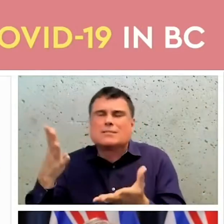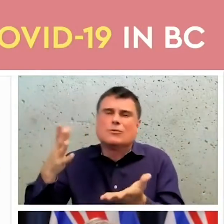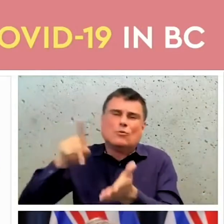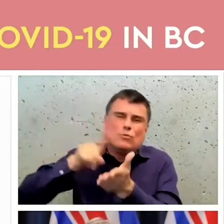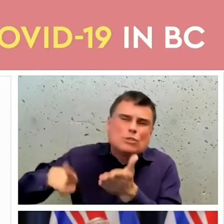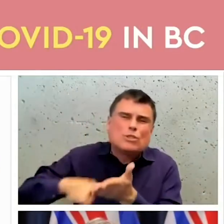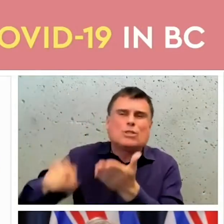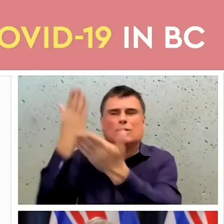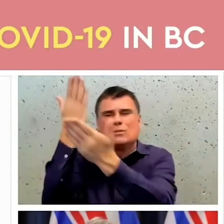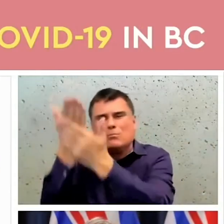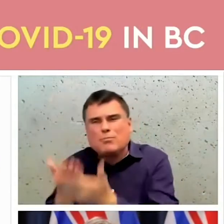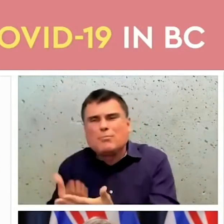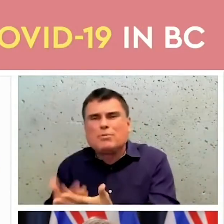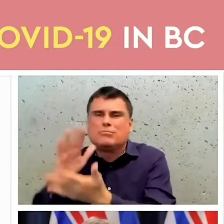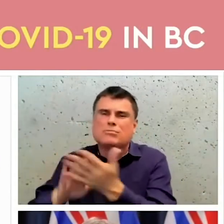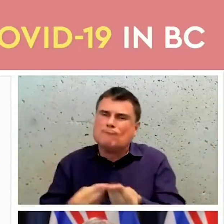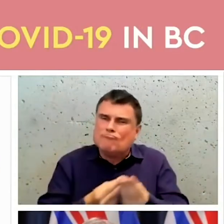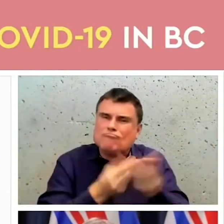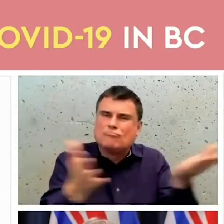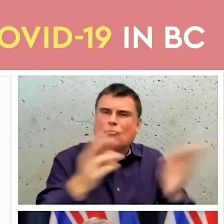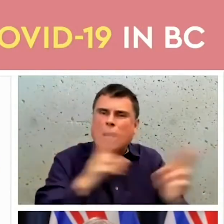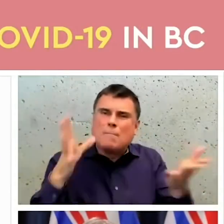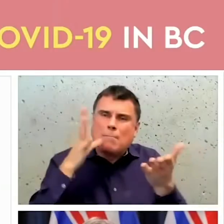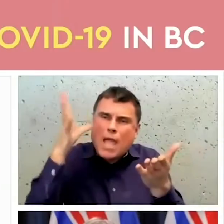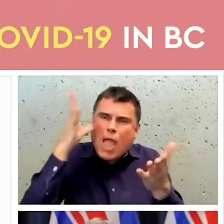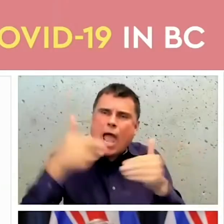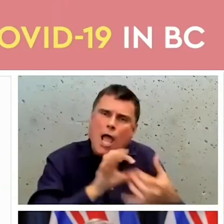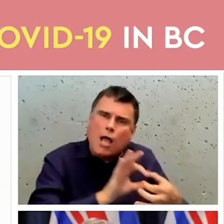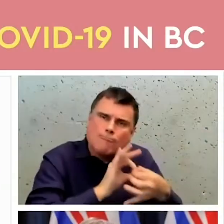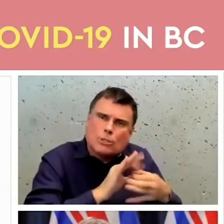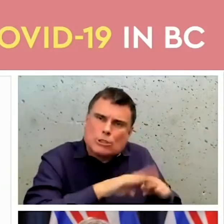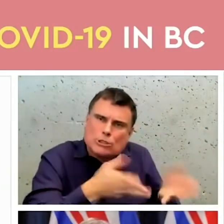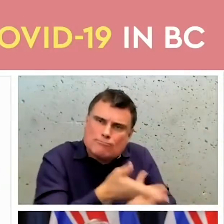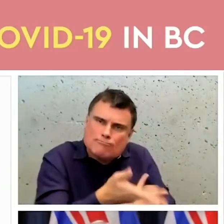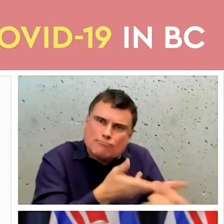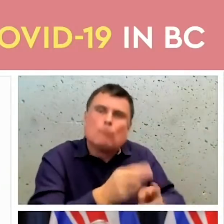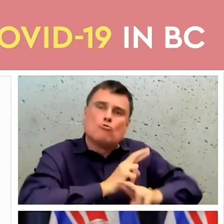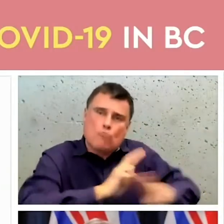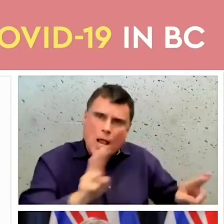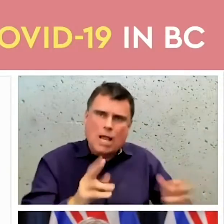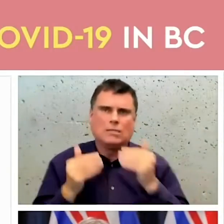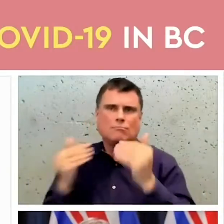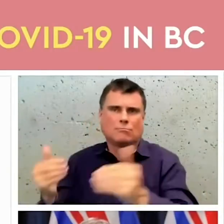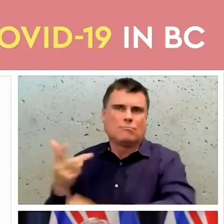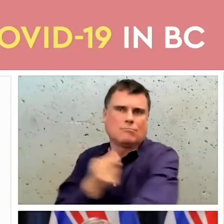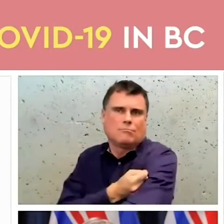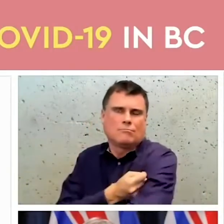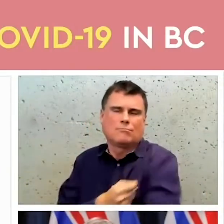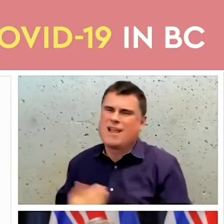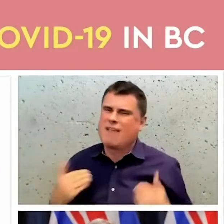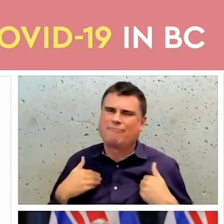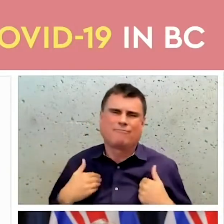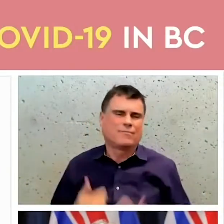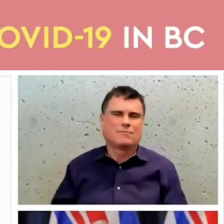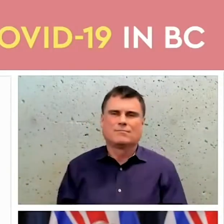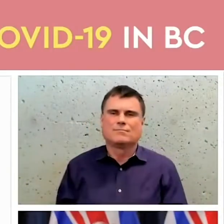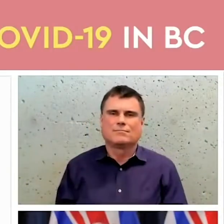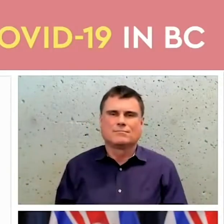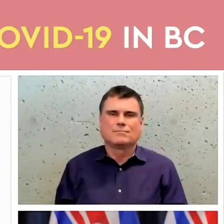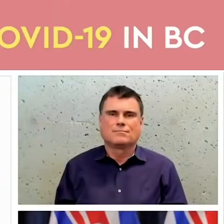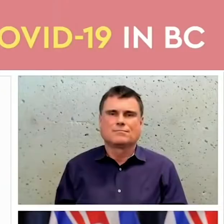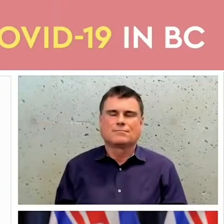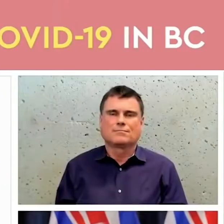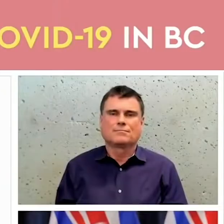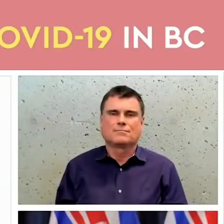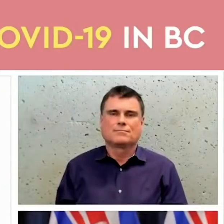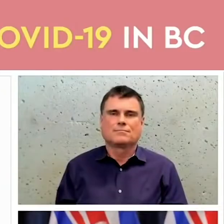light that will help inform the decisions, help people feel comfortable, help with specific and unique problems. And